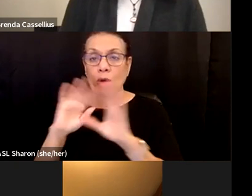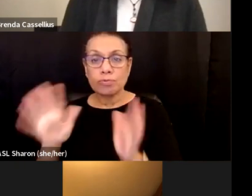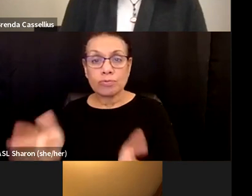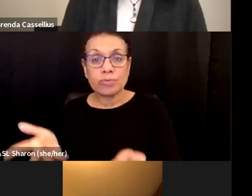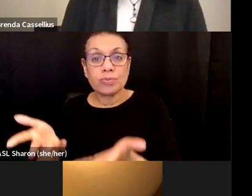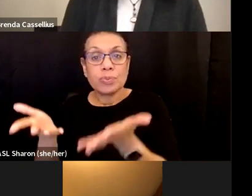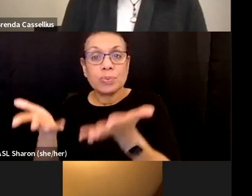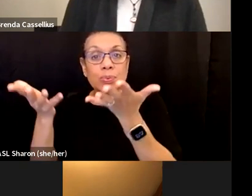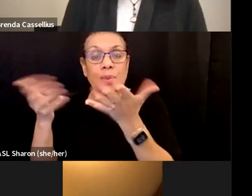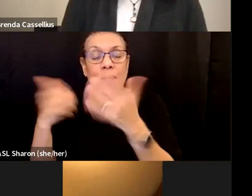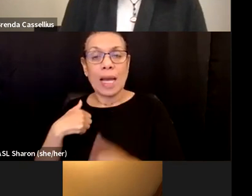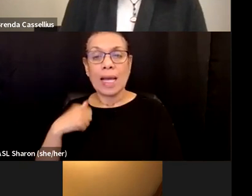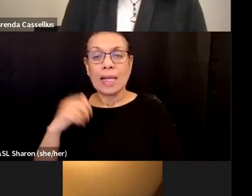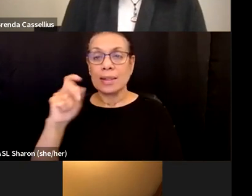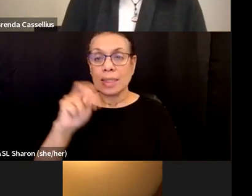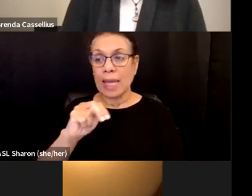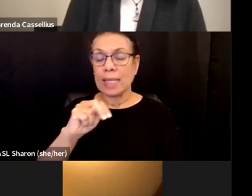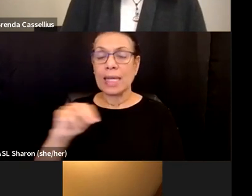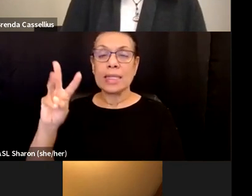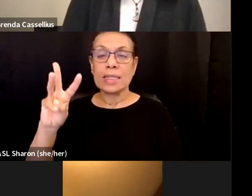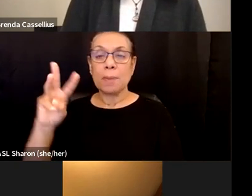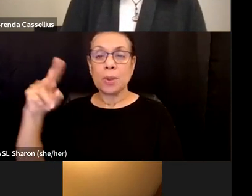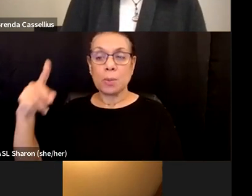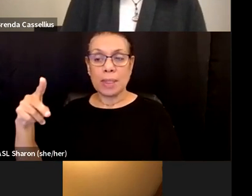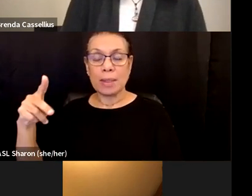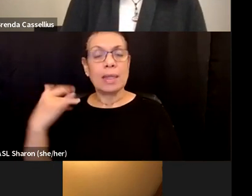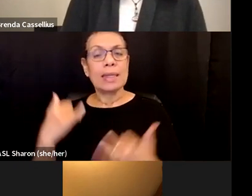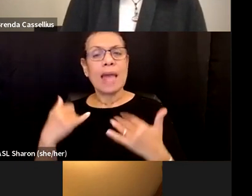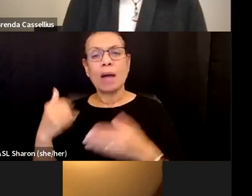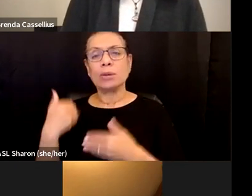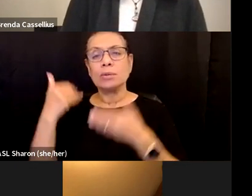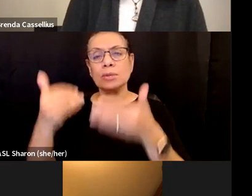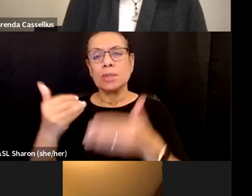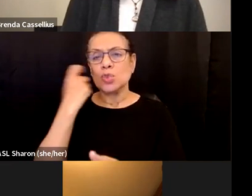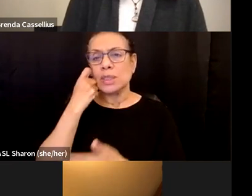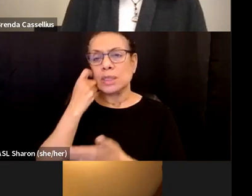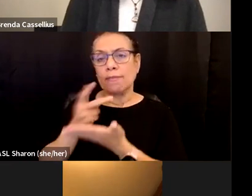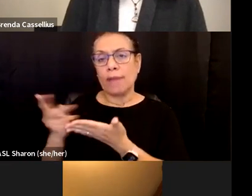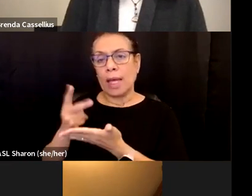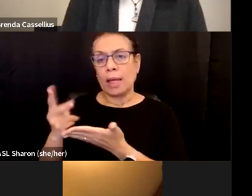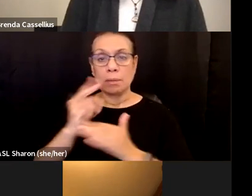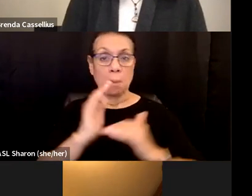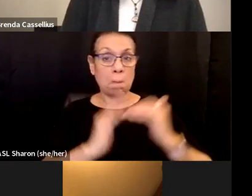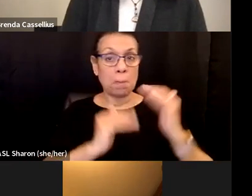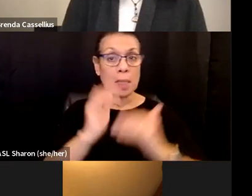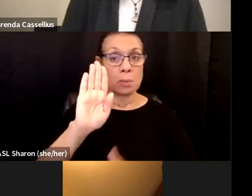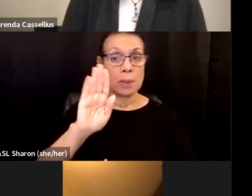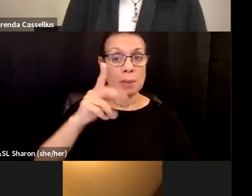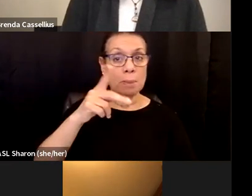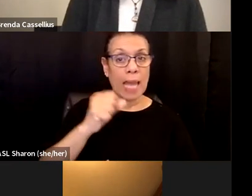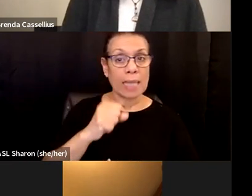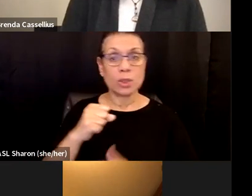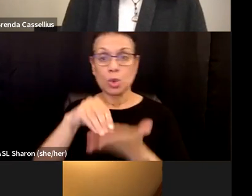as it did at both the kent and the wp flash forward to recent district failures build bps declining enrollment